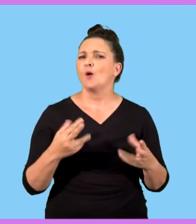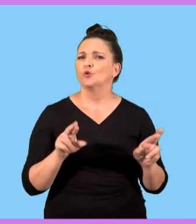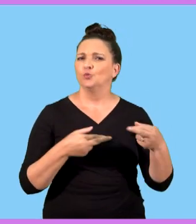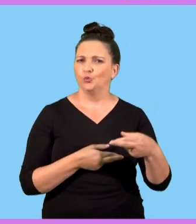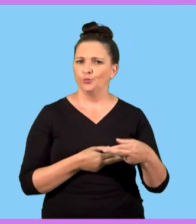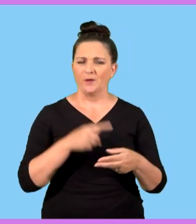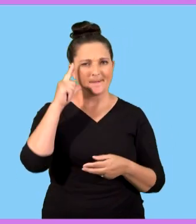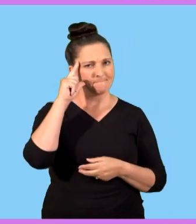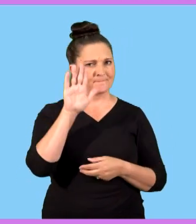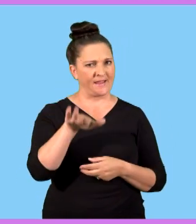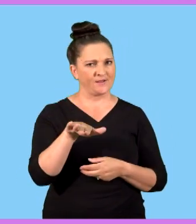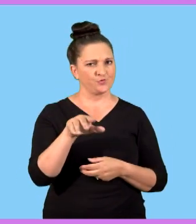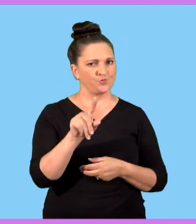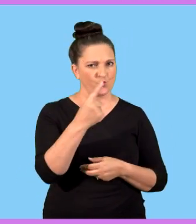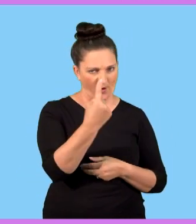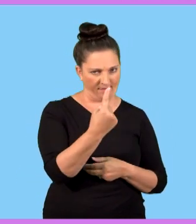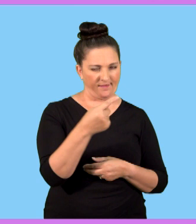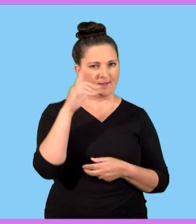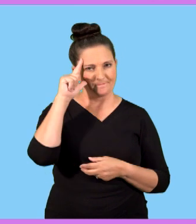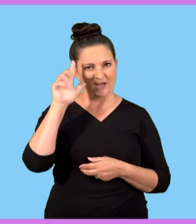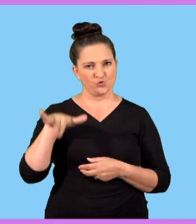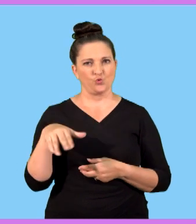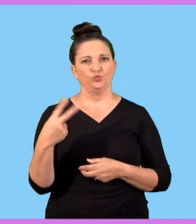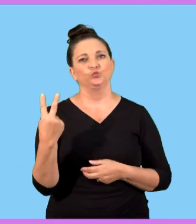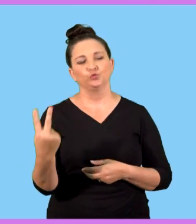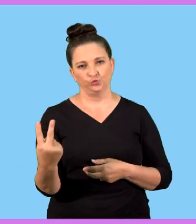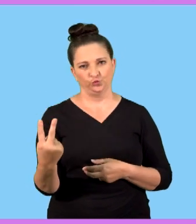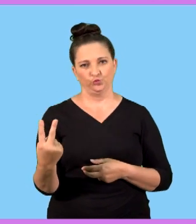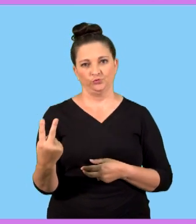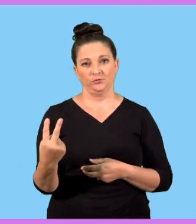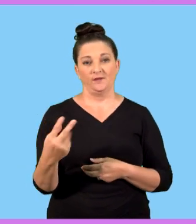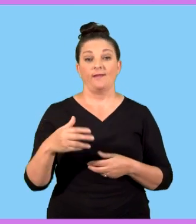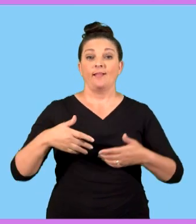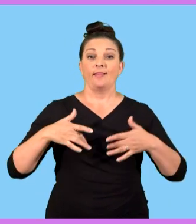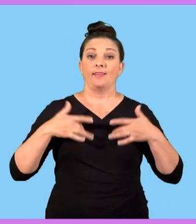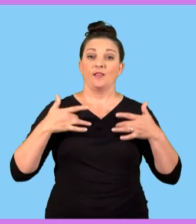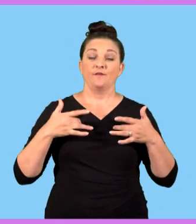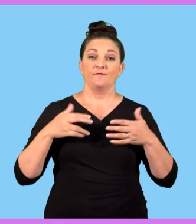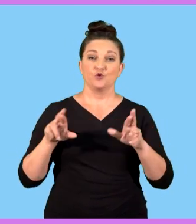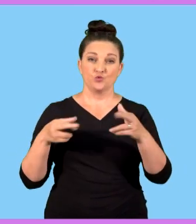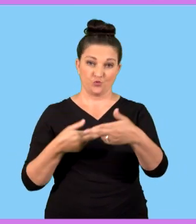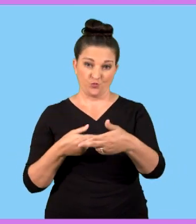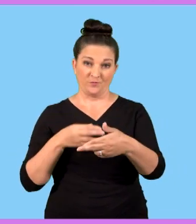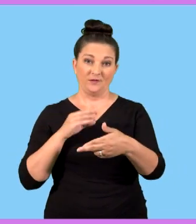rooms first. So it's bedroom 1, bedroom 2. So it's 2 rooms, the living